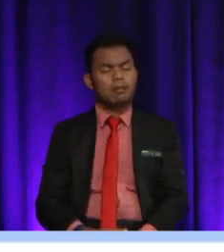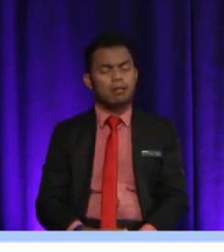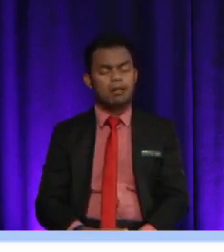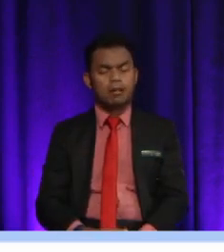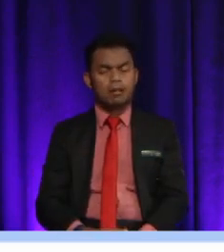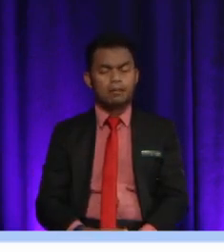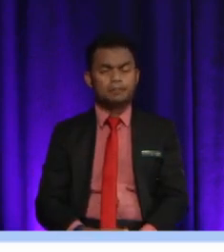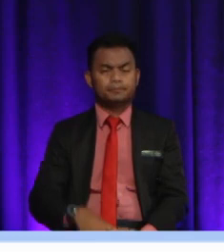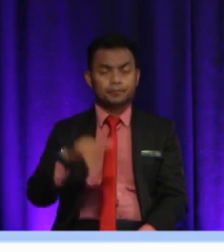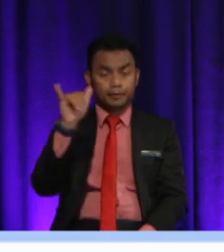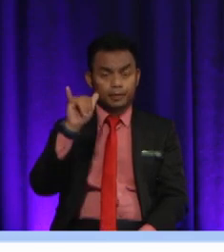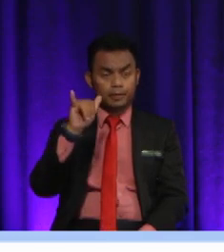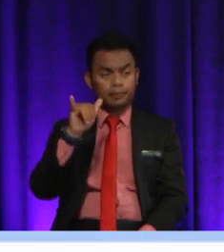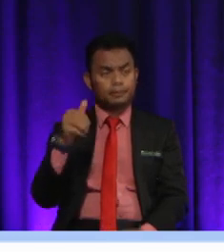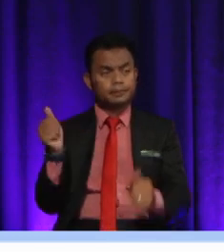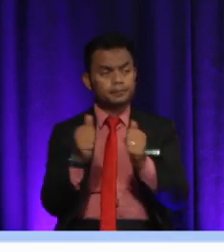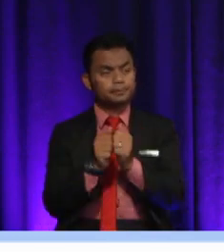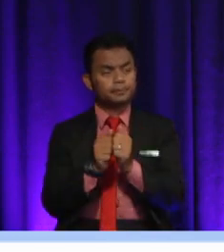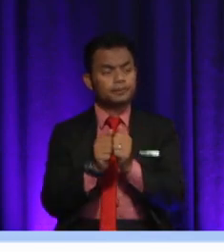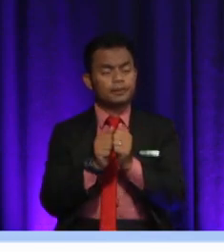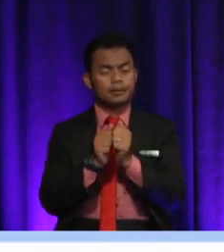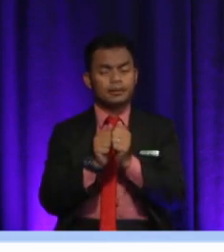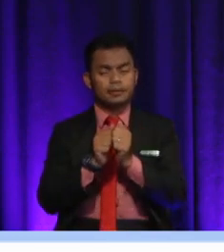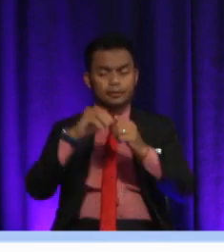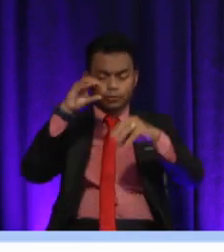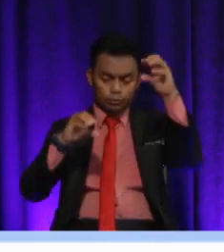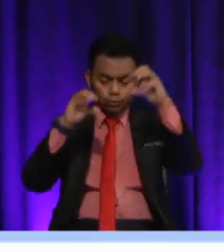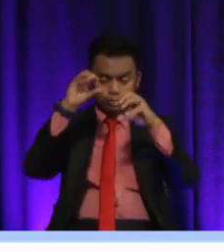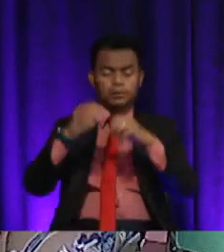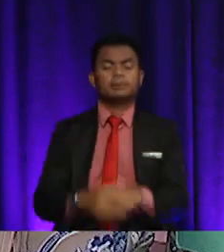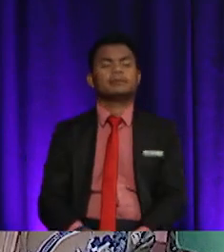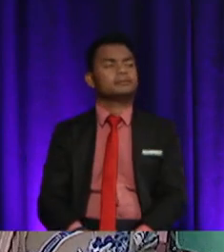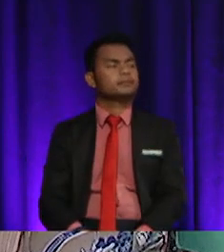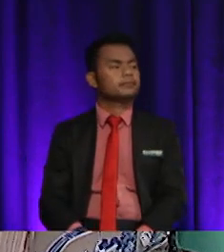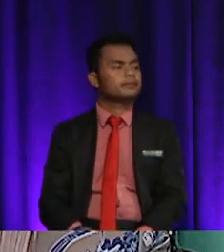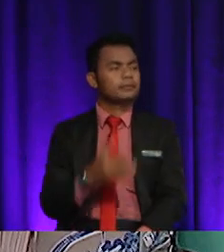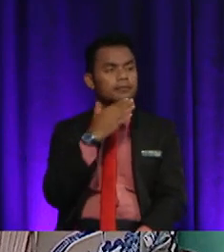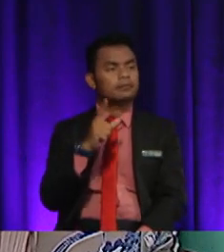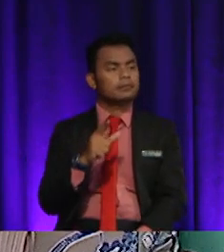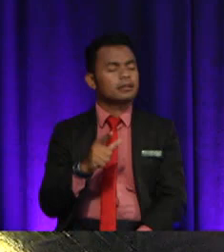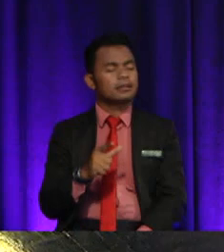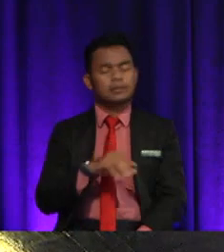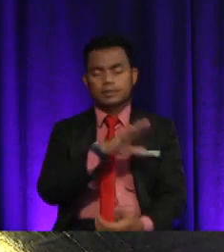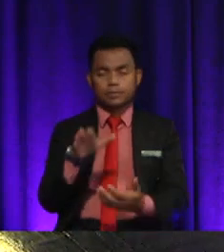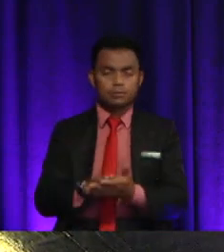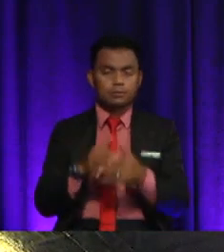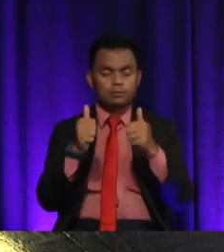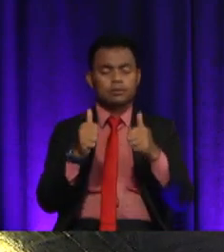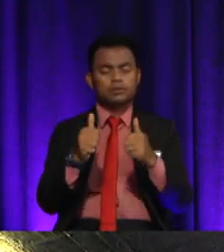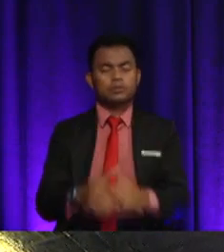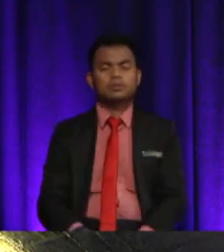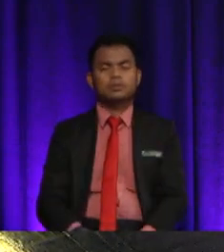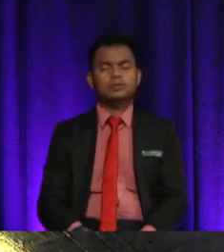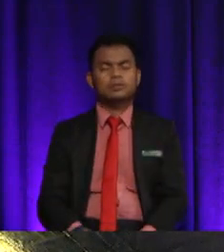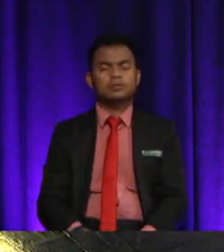the statement the best way to sharpen one's skills. All right. So good job, Arif. Congratulations